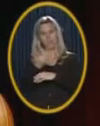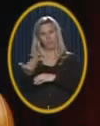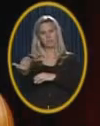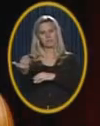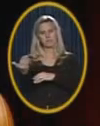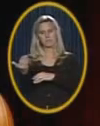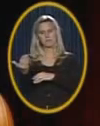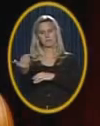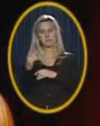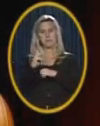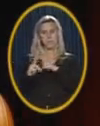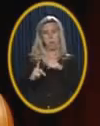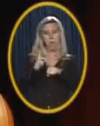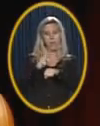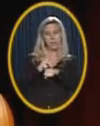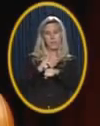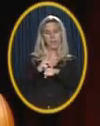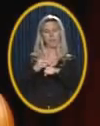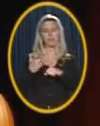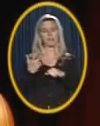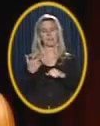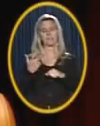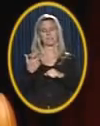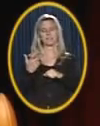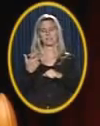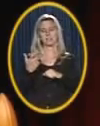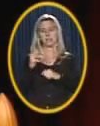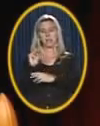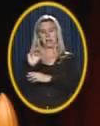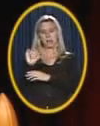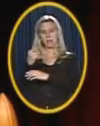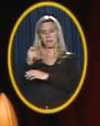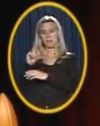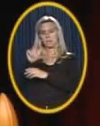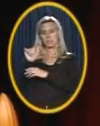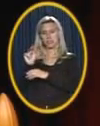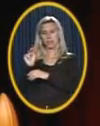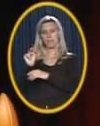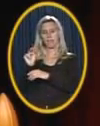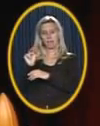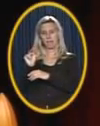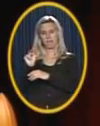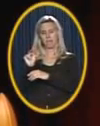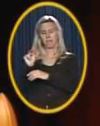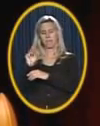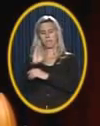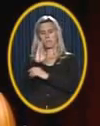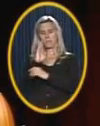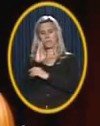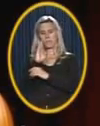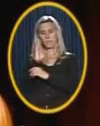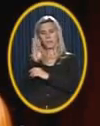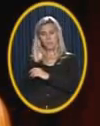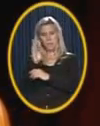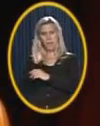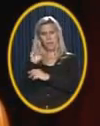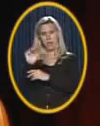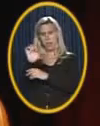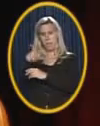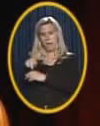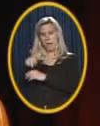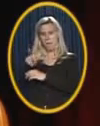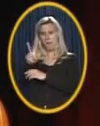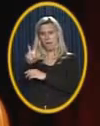a planetary standpoint. Magellan going to map out